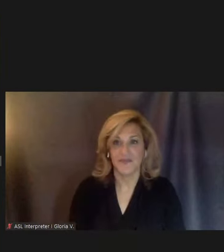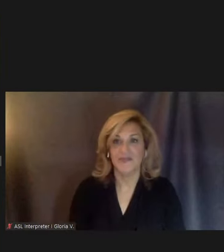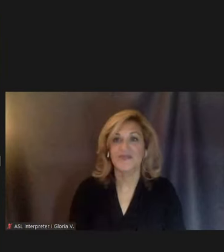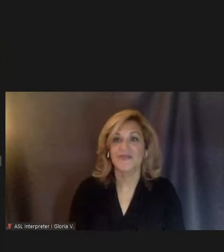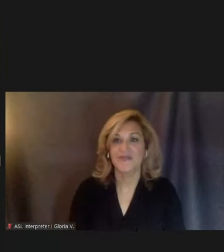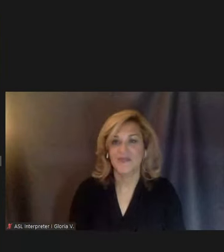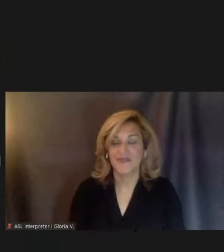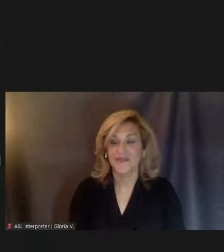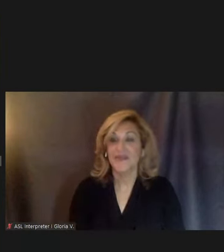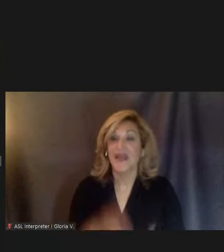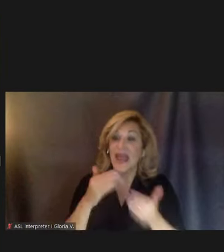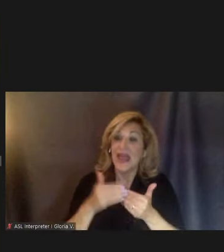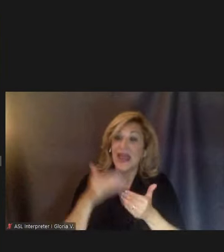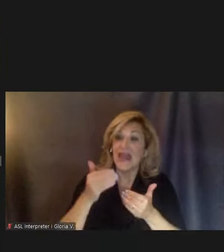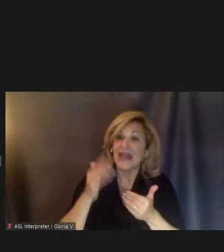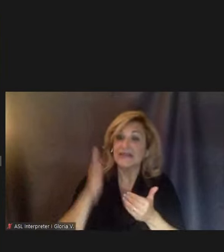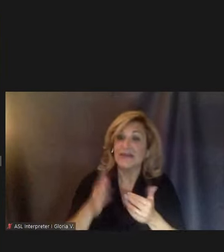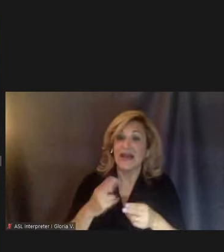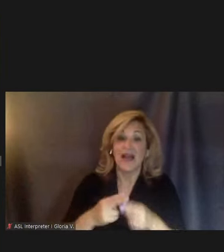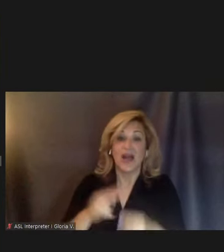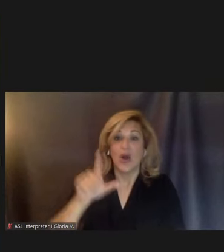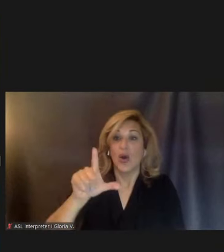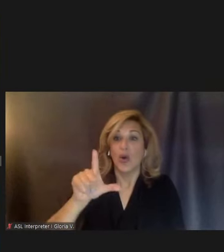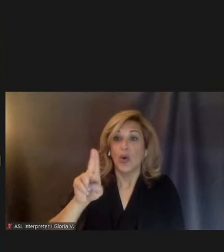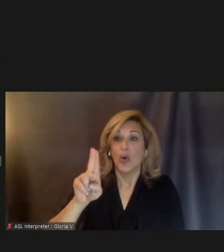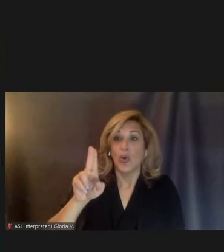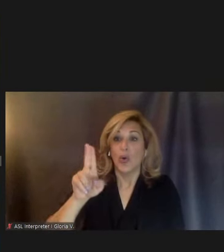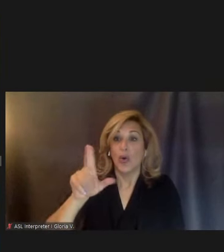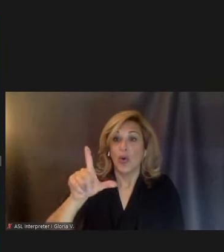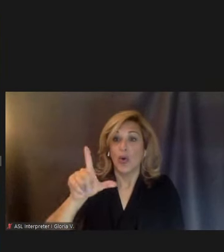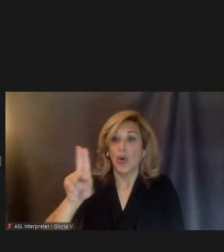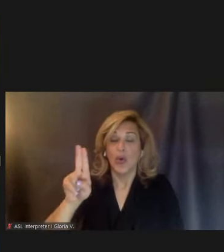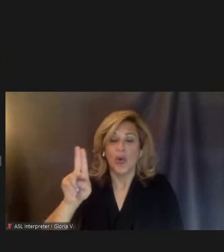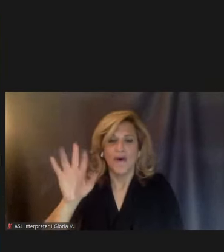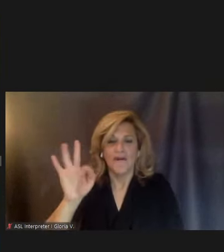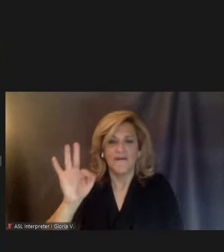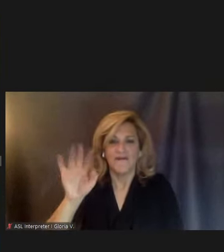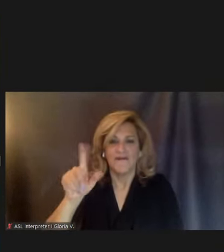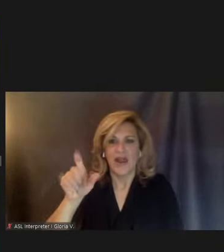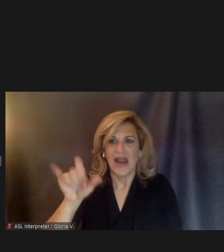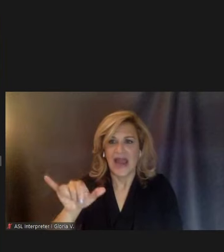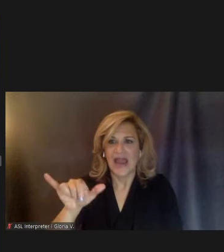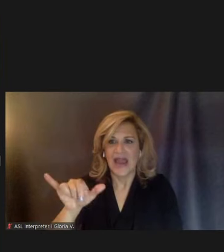Our next speaker is Lula Flay, followed by Thomas Proctor.